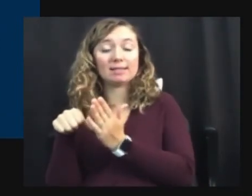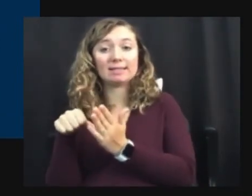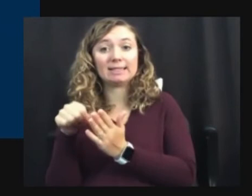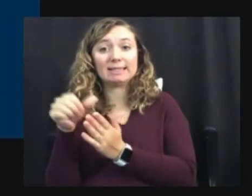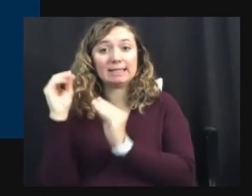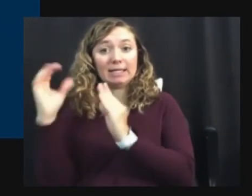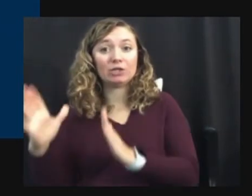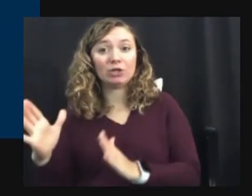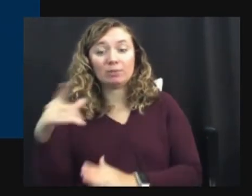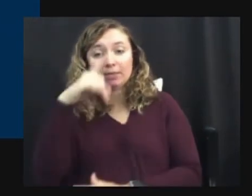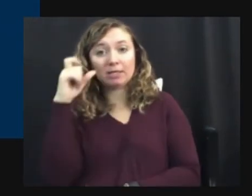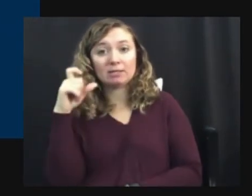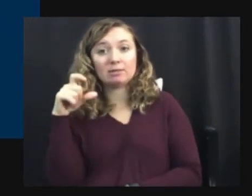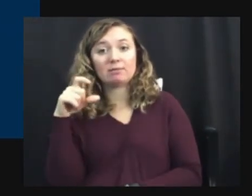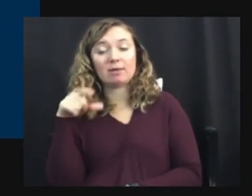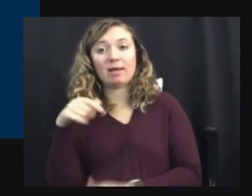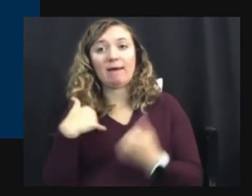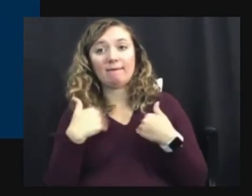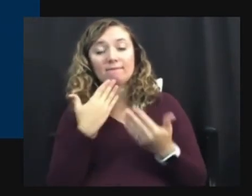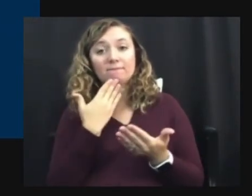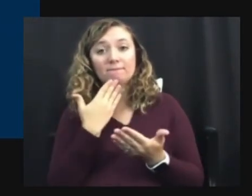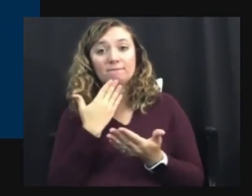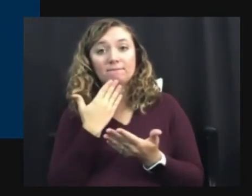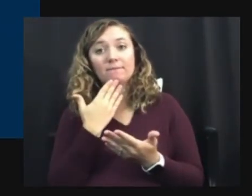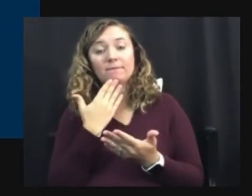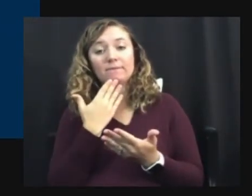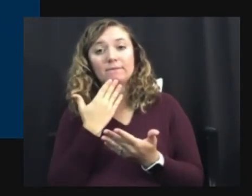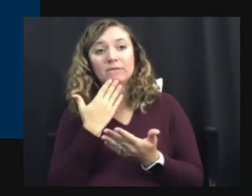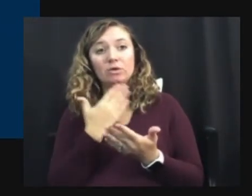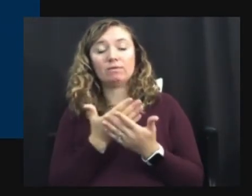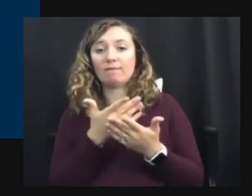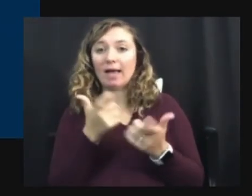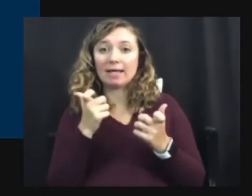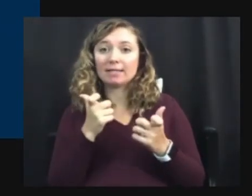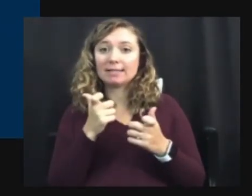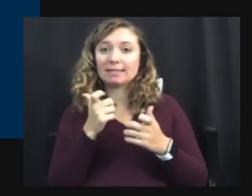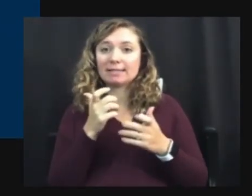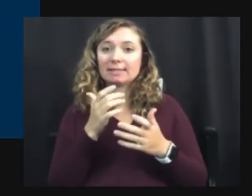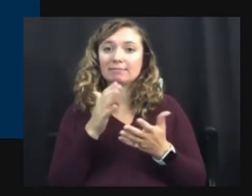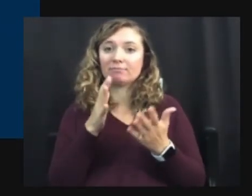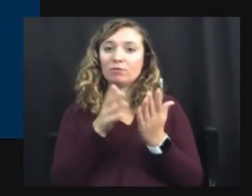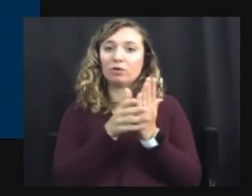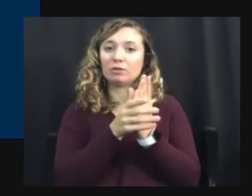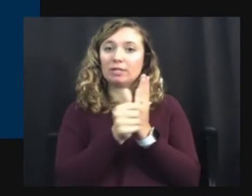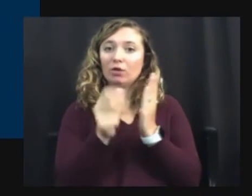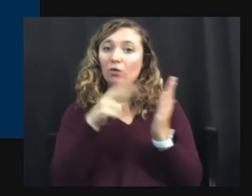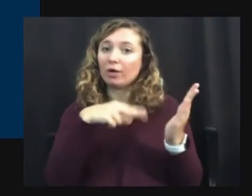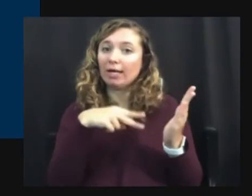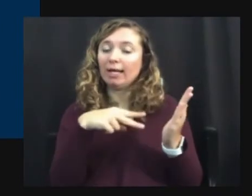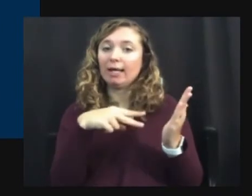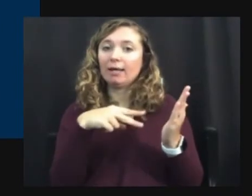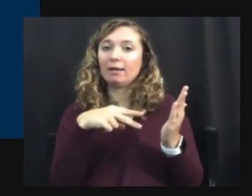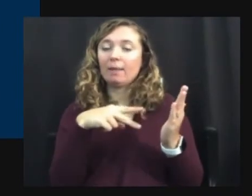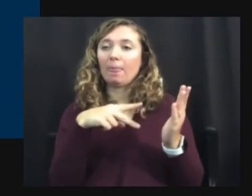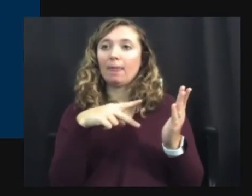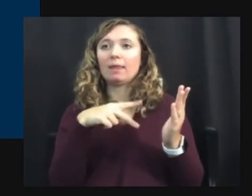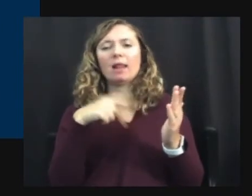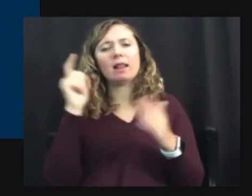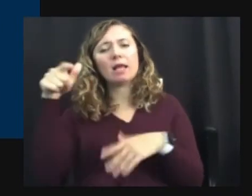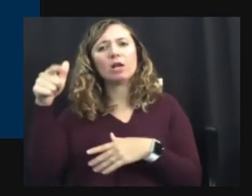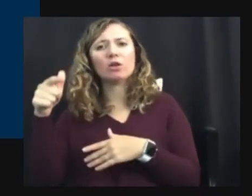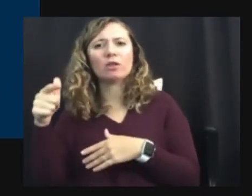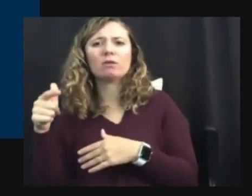couple years, they have usually just evened out and they're reading about the same level as their peers, and that's